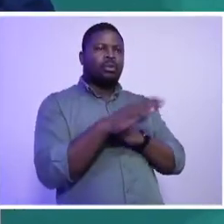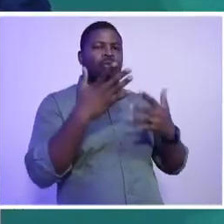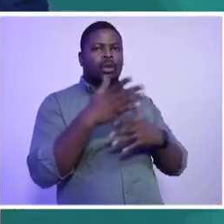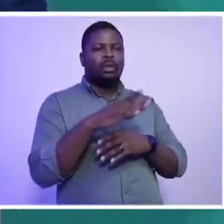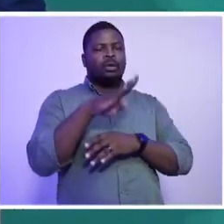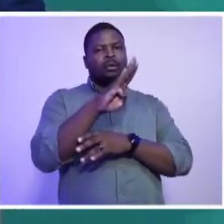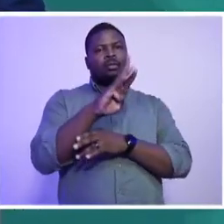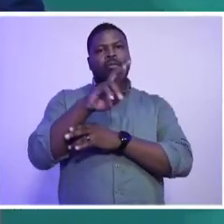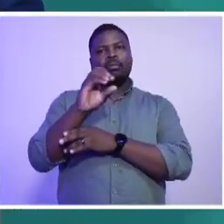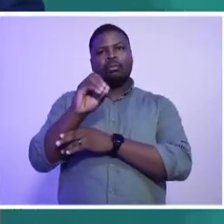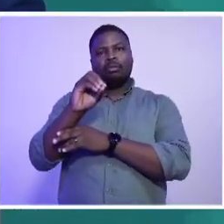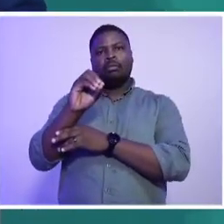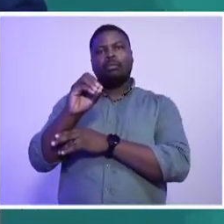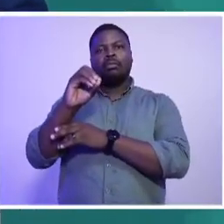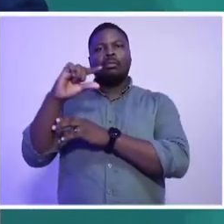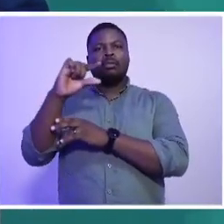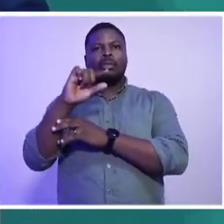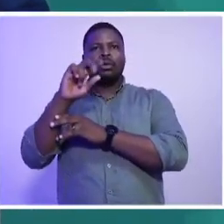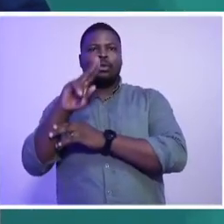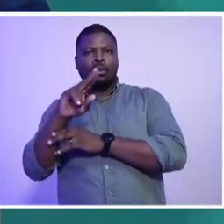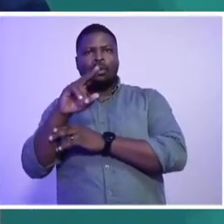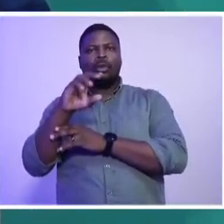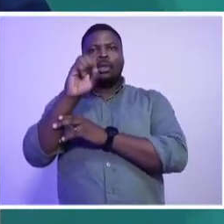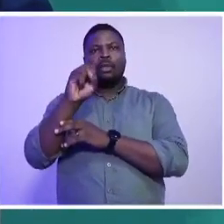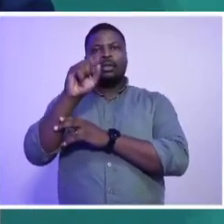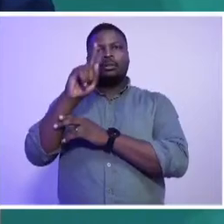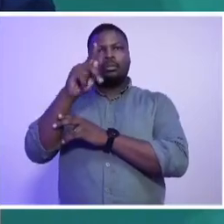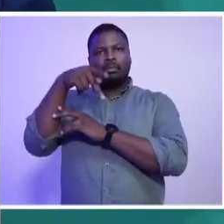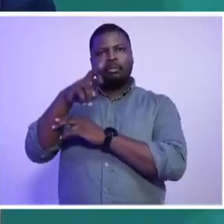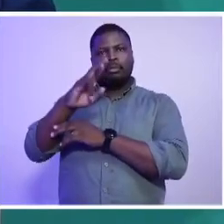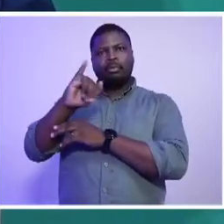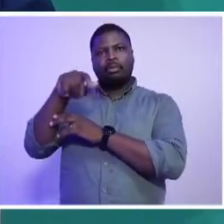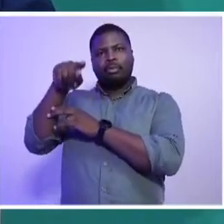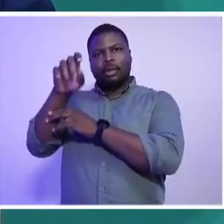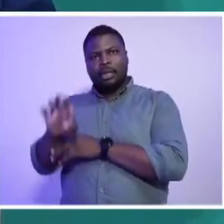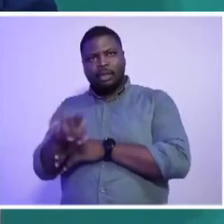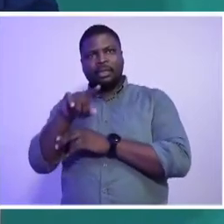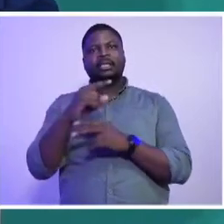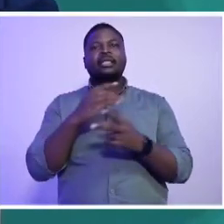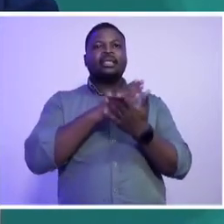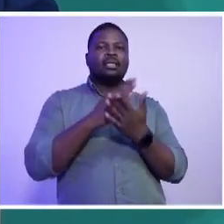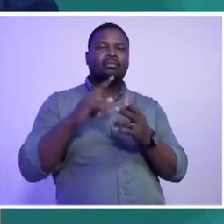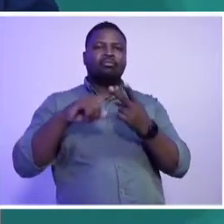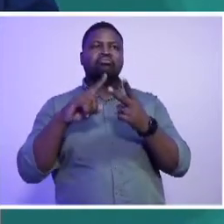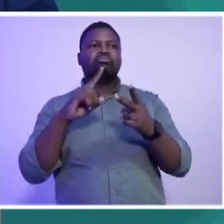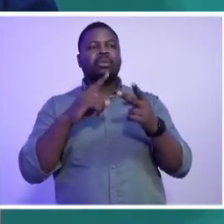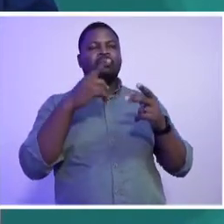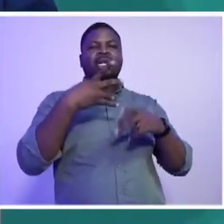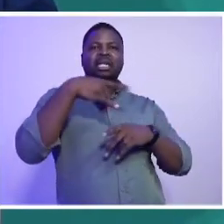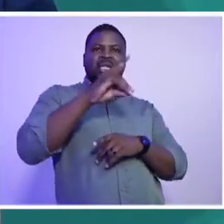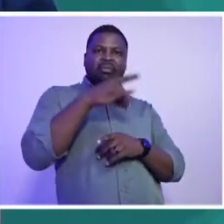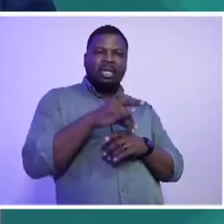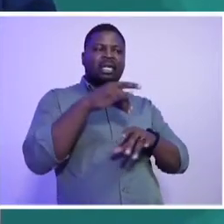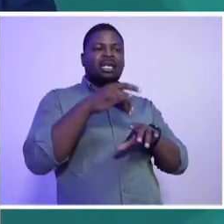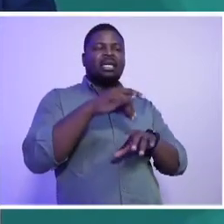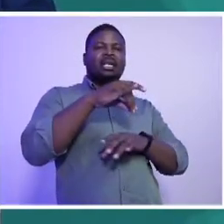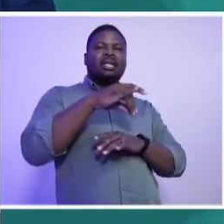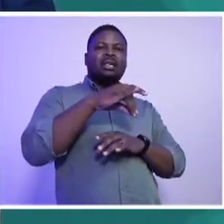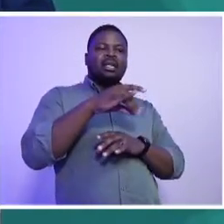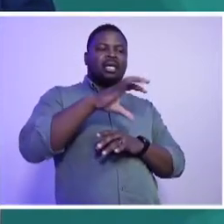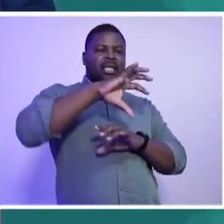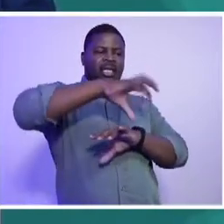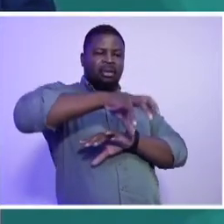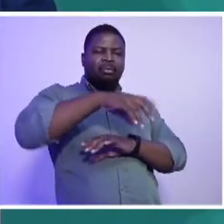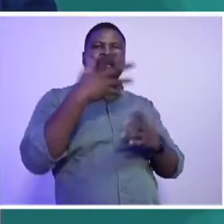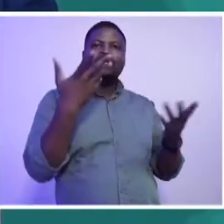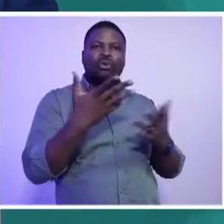were going to go to our campus, our animal production campus in Irene. So we are very thankful that we had them